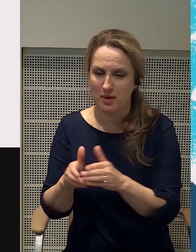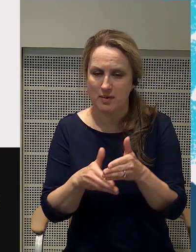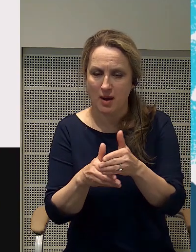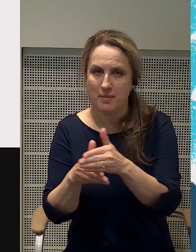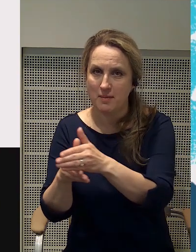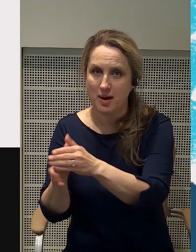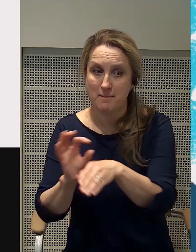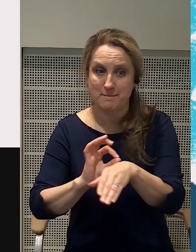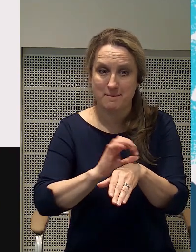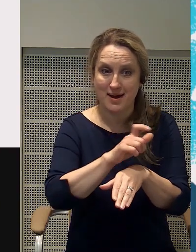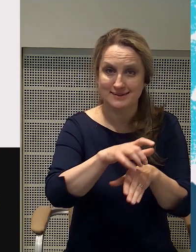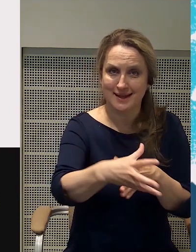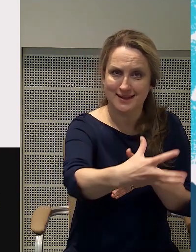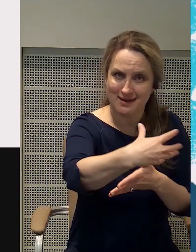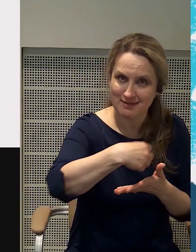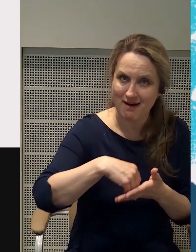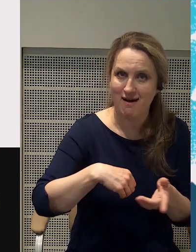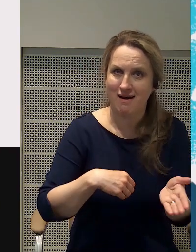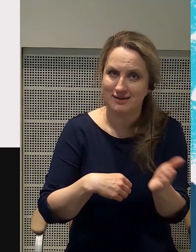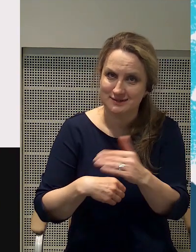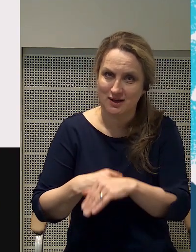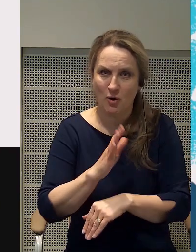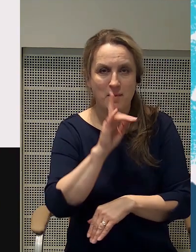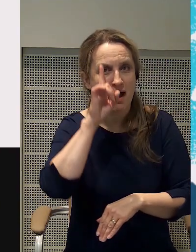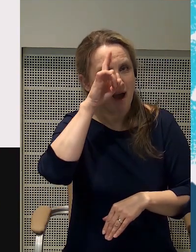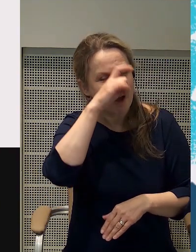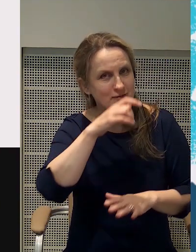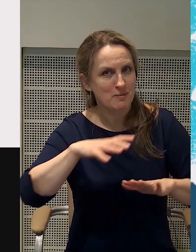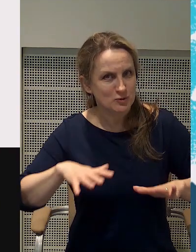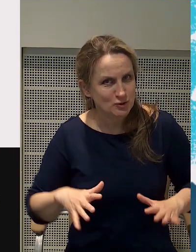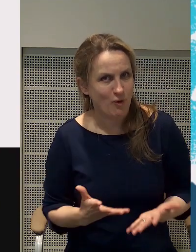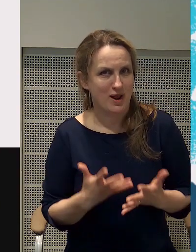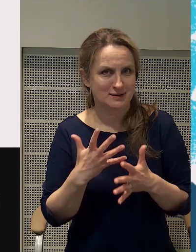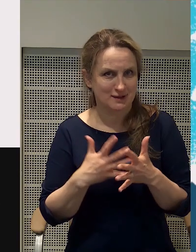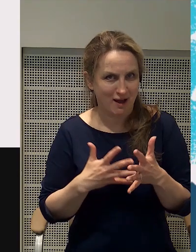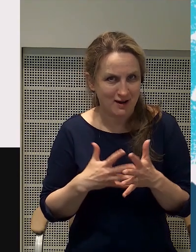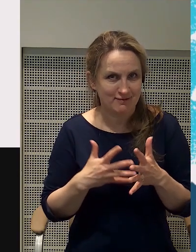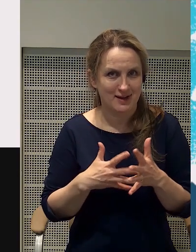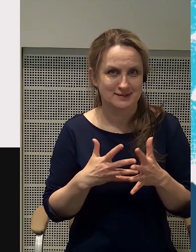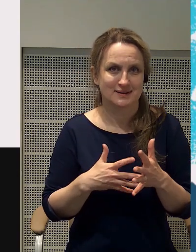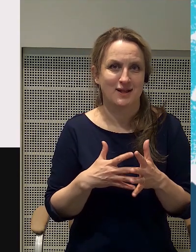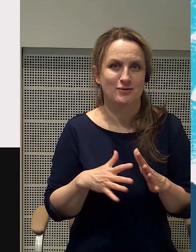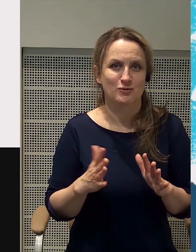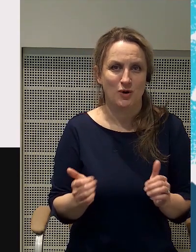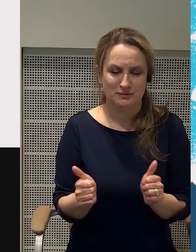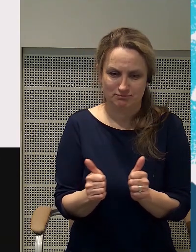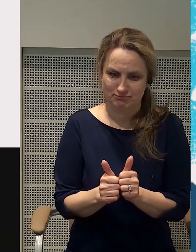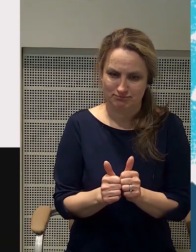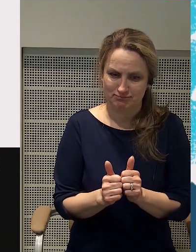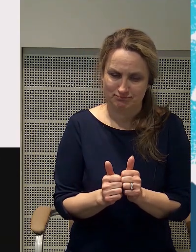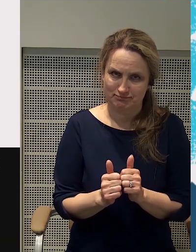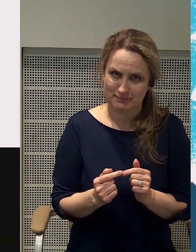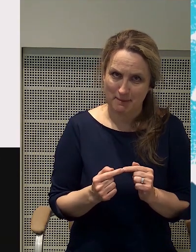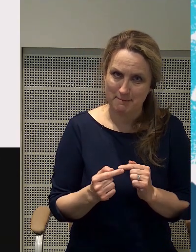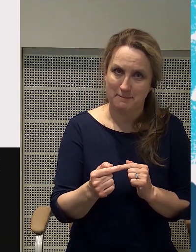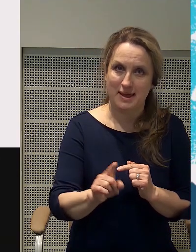a long-term relationship, exactly like it is with many other stakeholders. And we want to continue doing the different kind